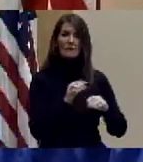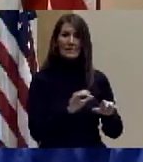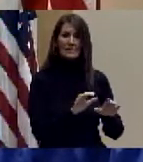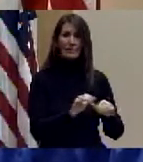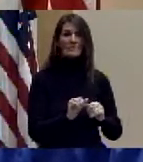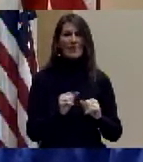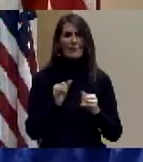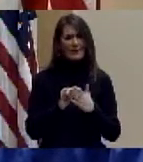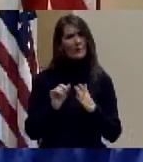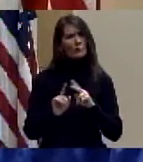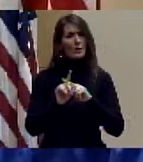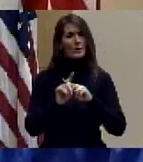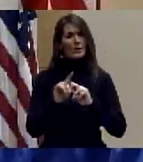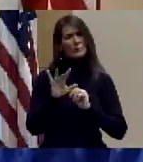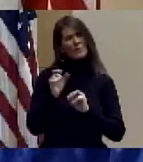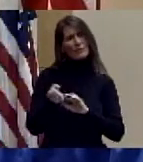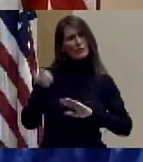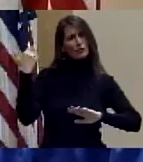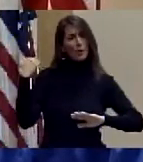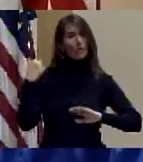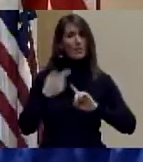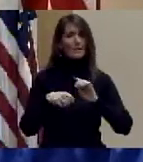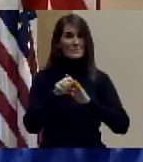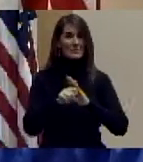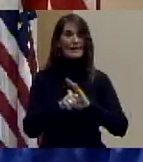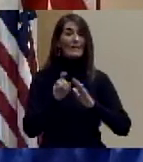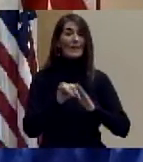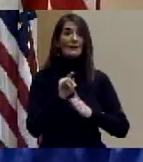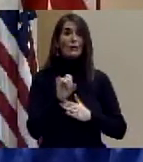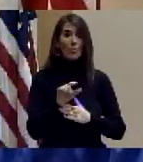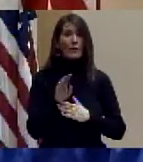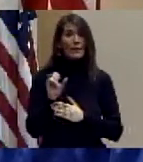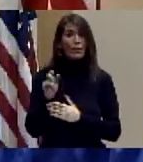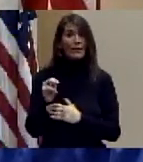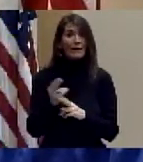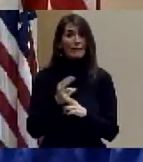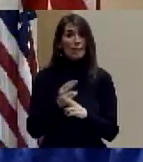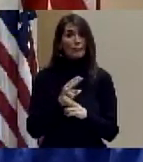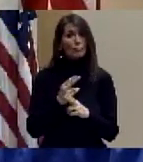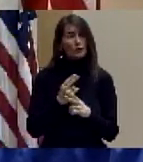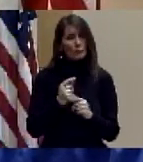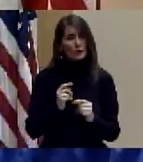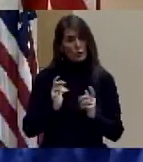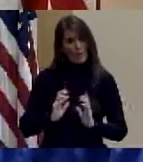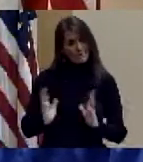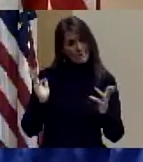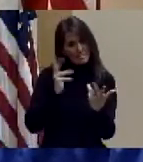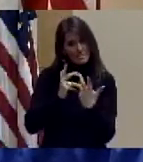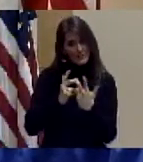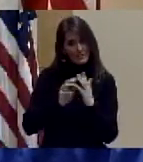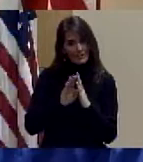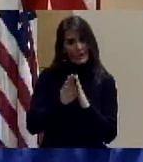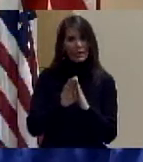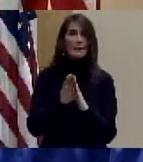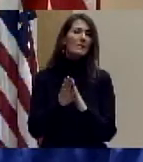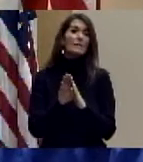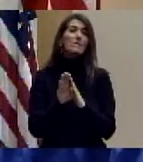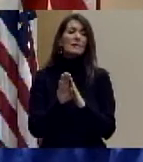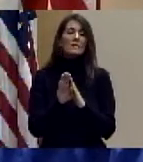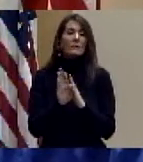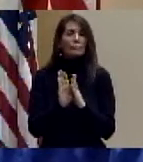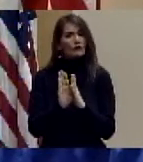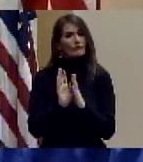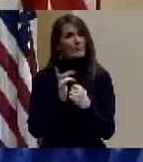the state about 25 years ago, has been a tool that Brighton has used to customize development in a way that makes it fit in